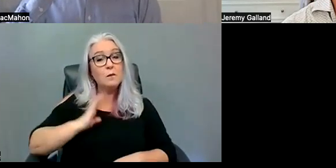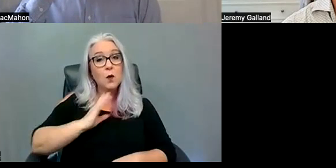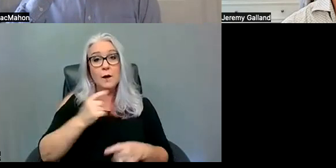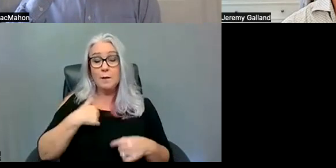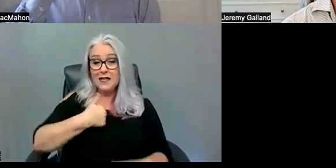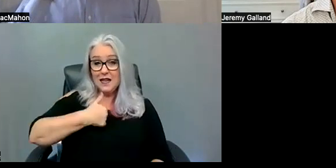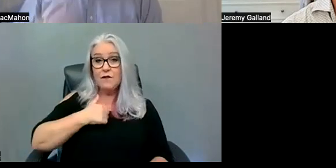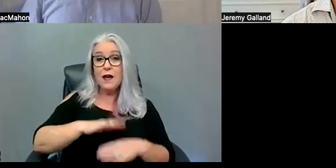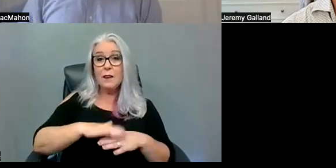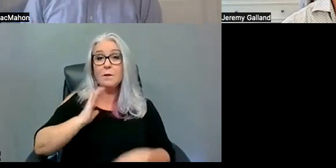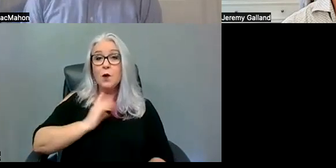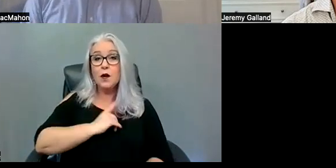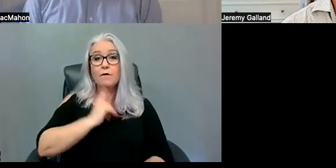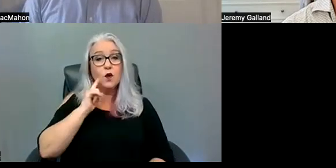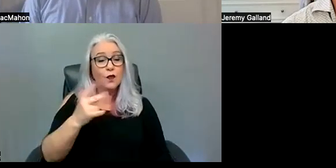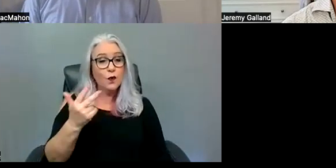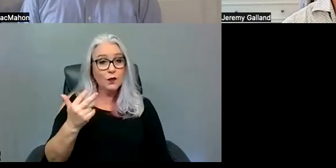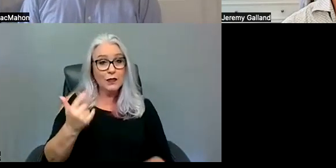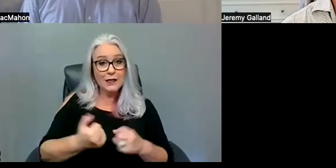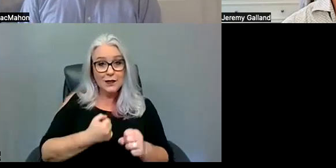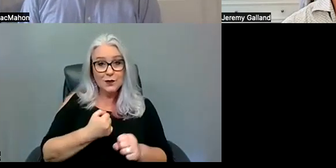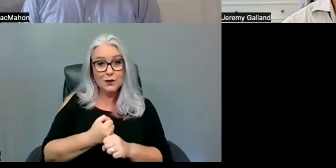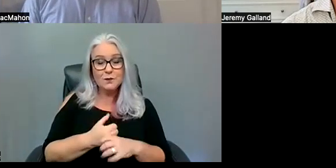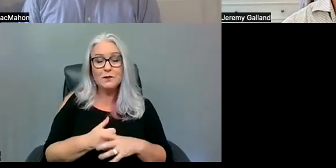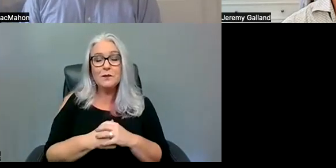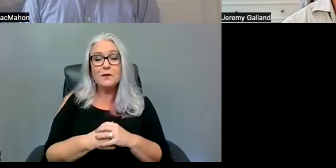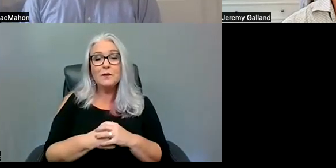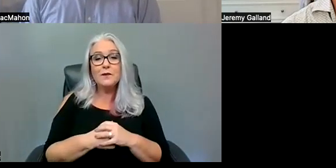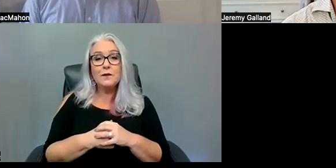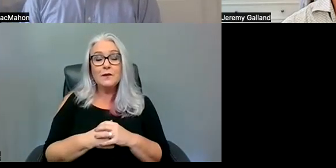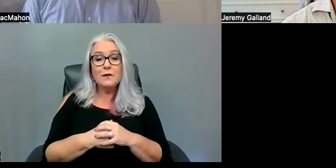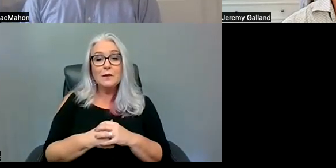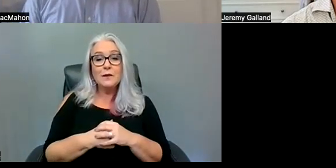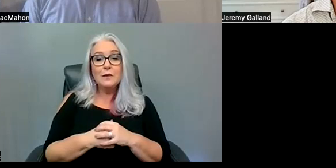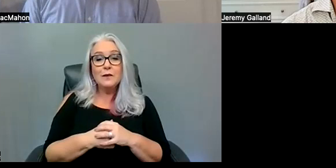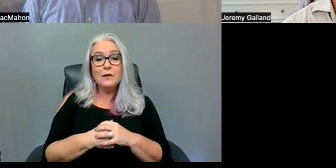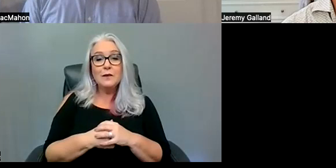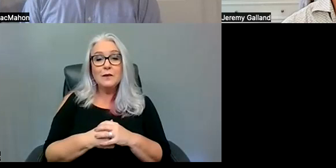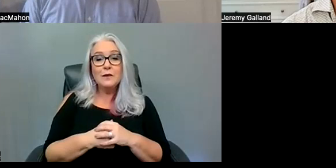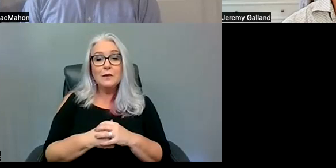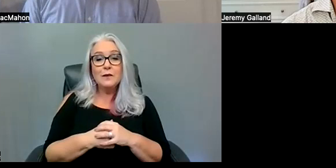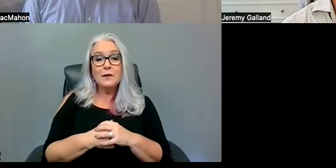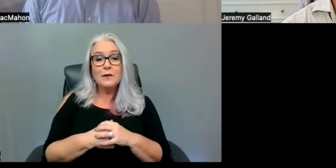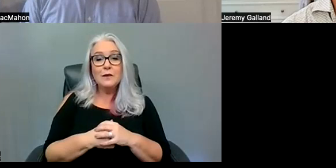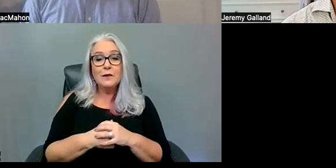I believe that my experience, my institutional memory, my perspective placed me in an unusual position.